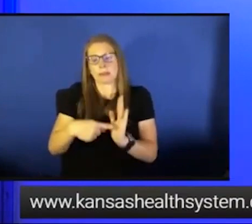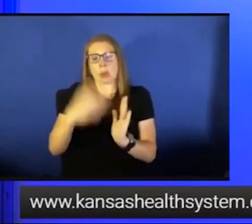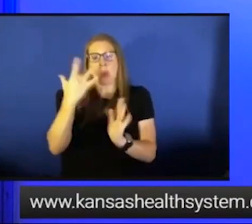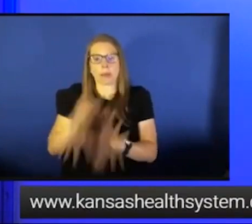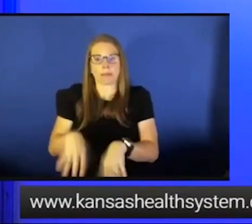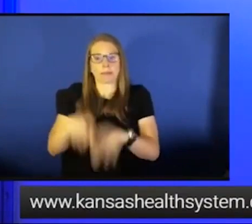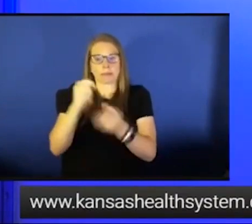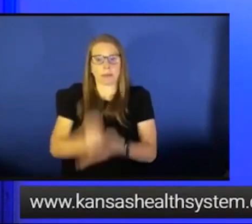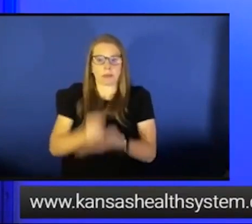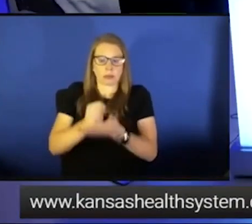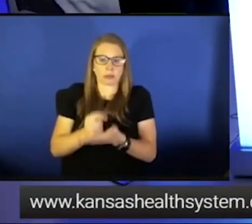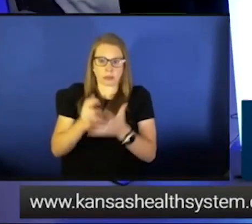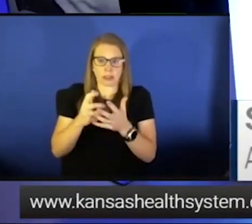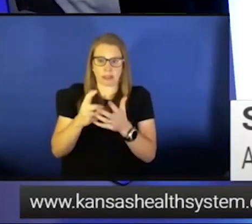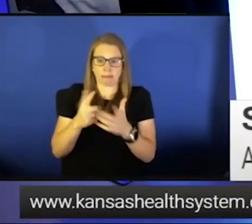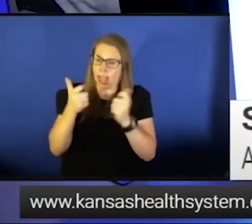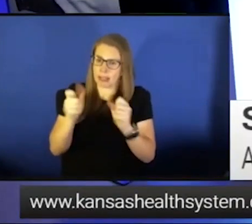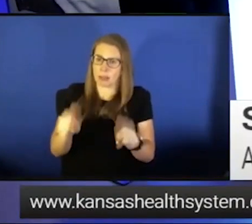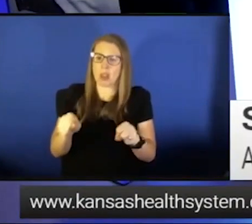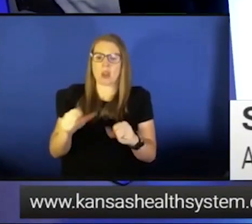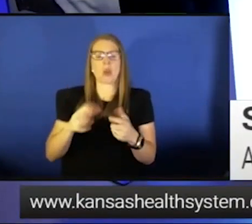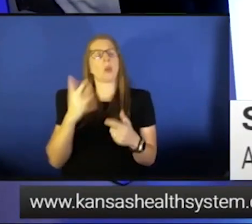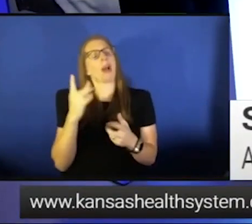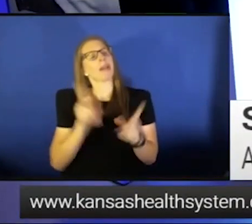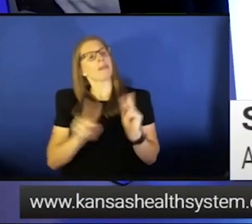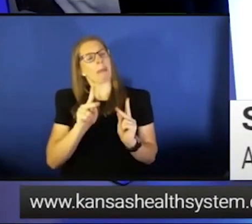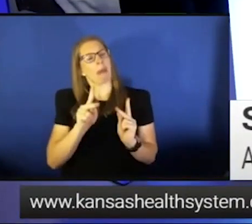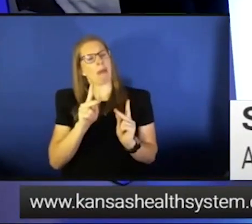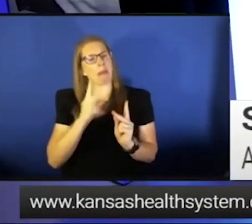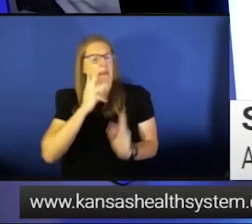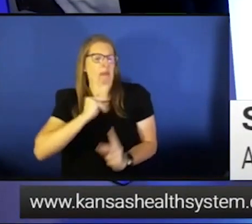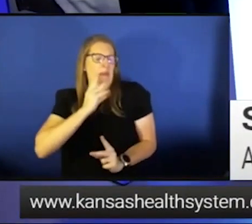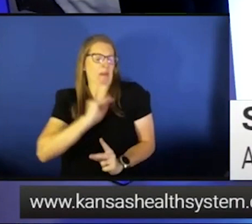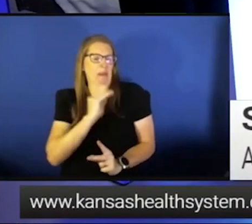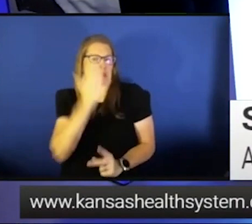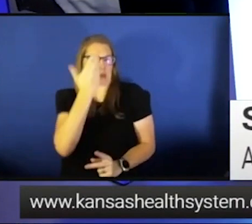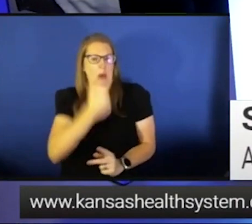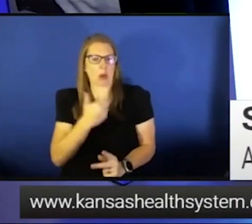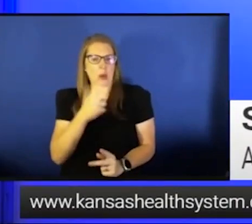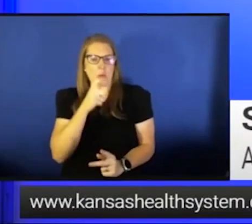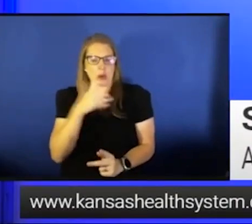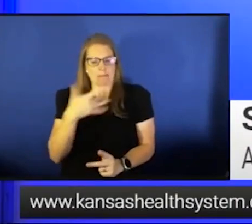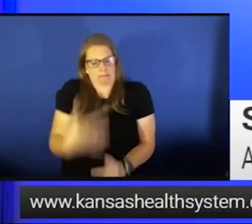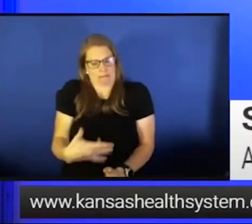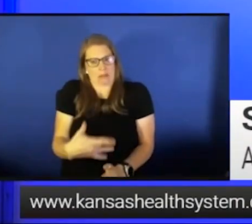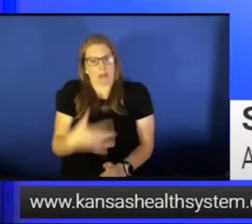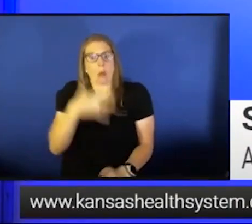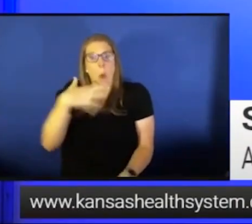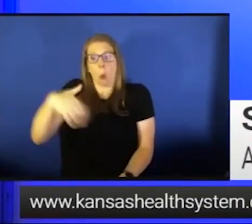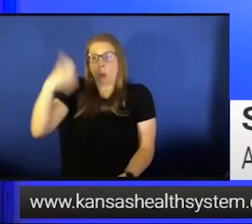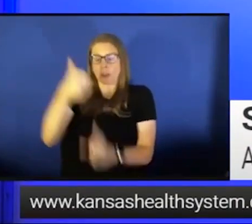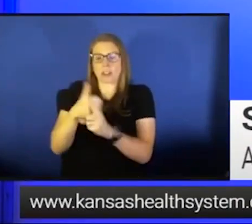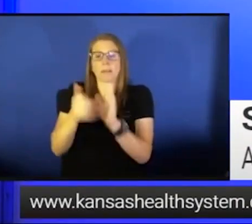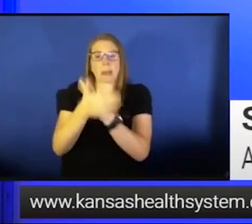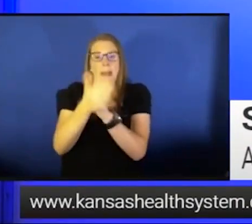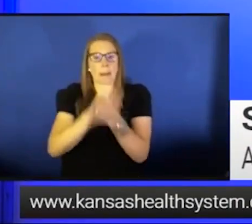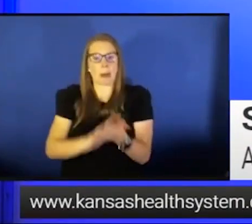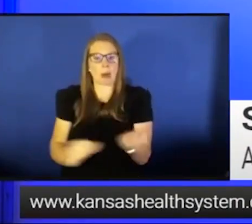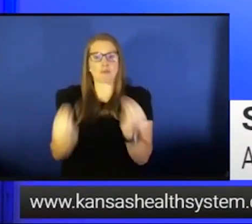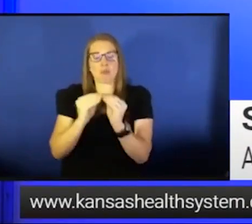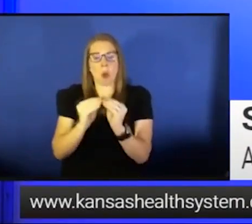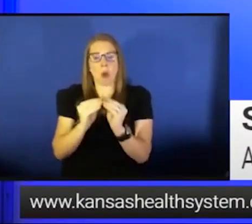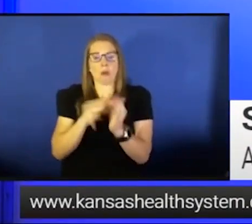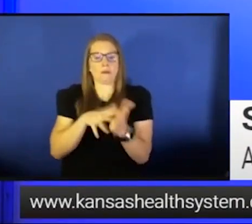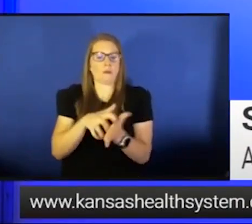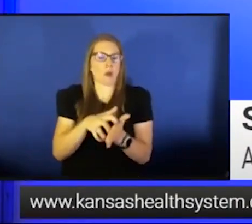as possible. So why do people suffer strokes? Who is susceptible? Well, the older you get, the more vulnerable you are to